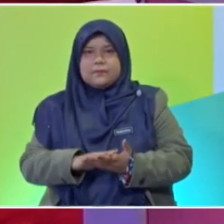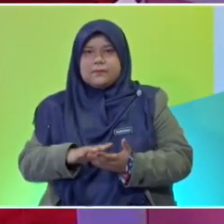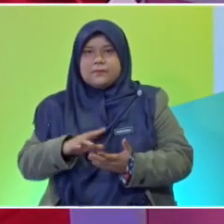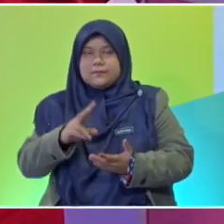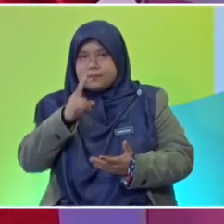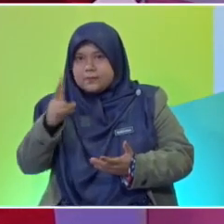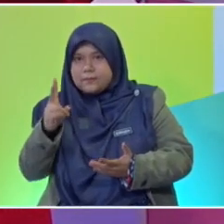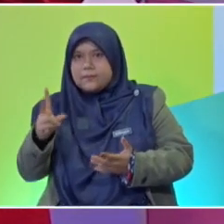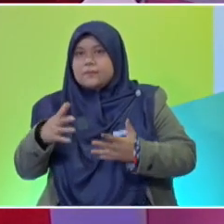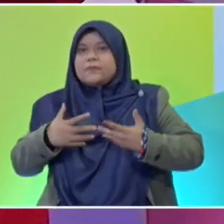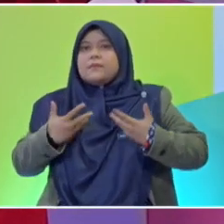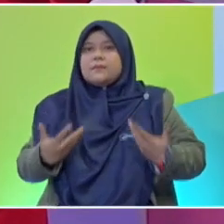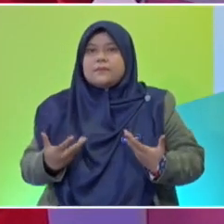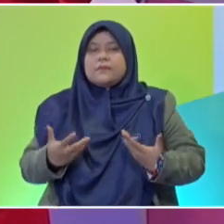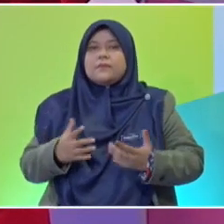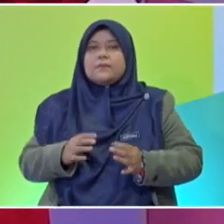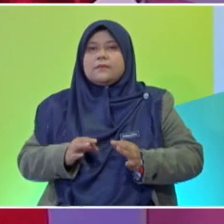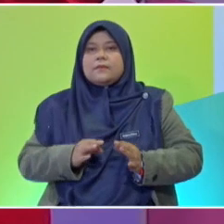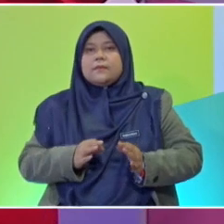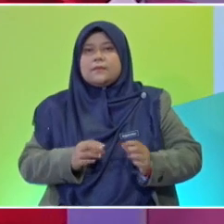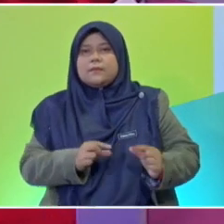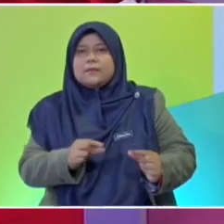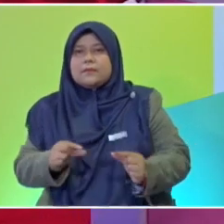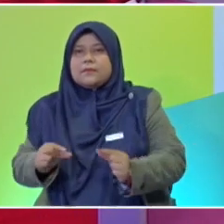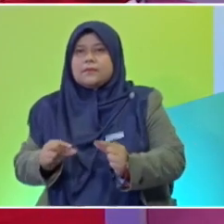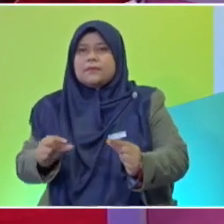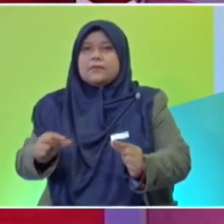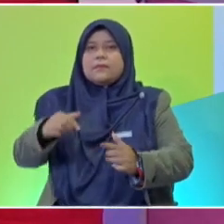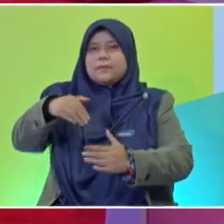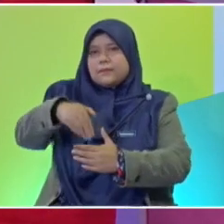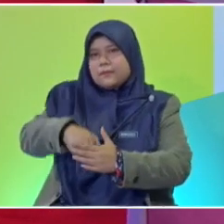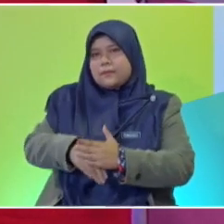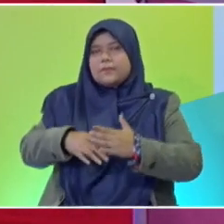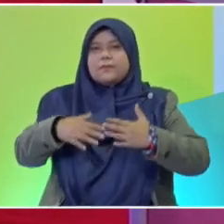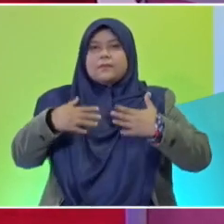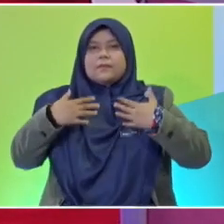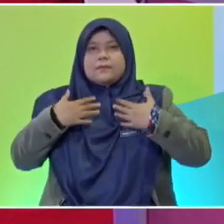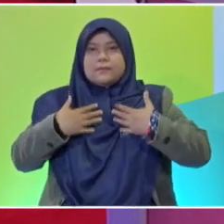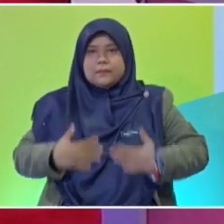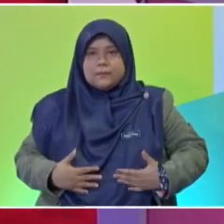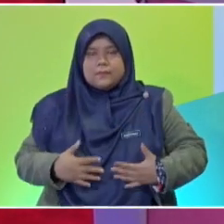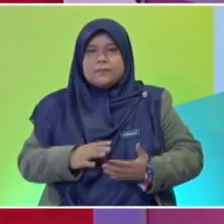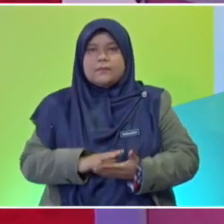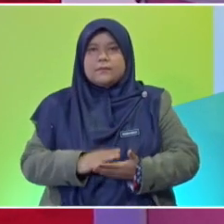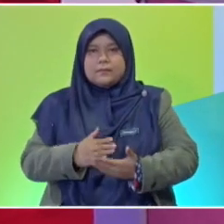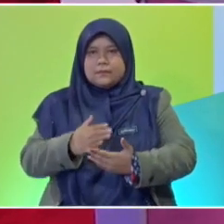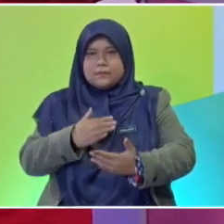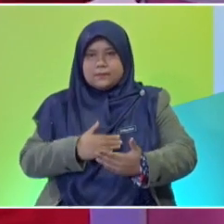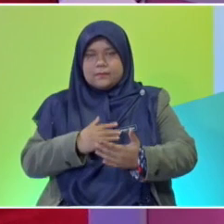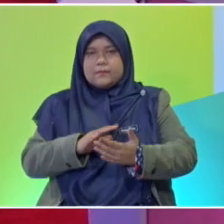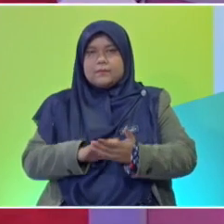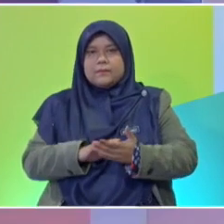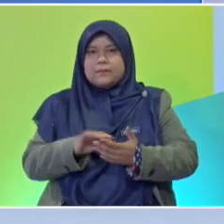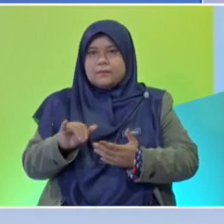how does blood flow in our body? Like I told you, before, blood is not like a glass